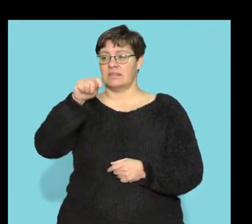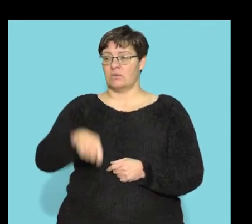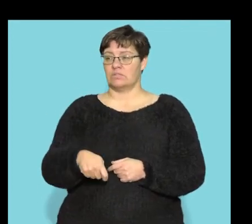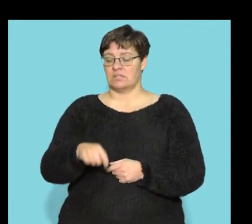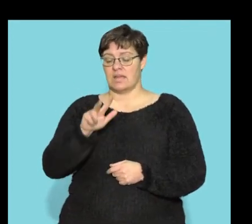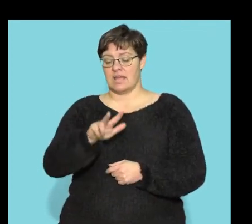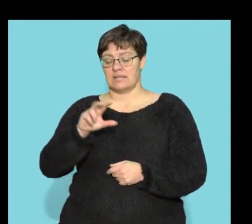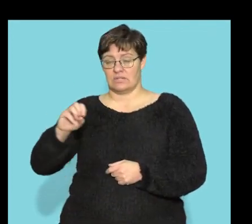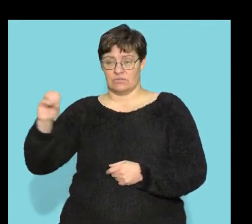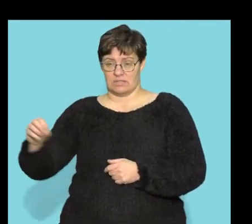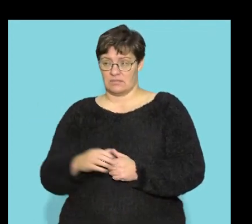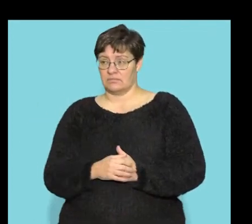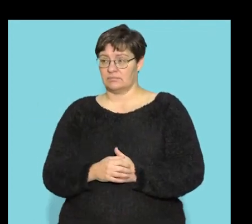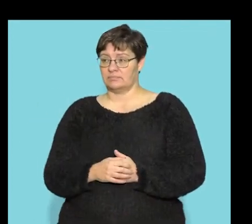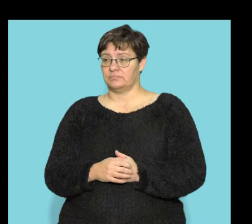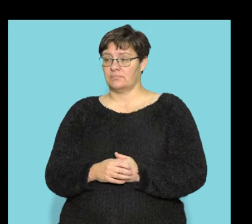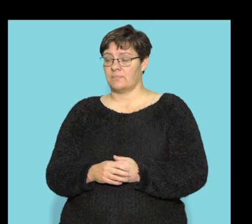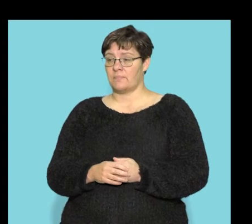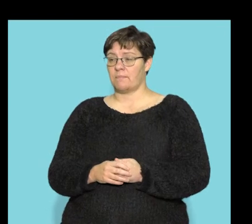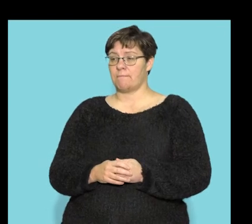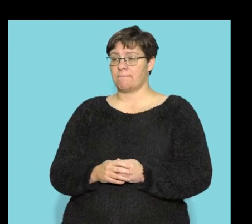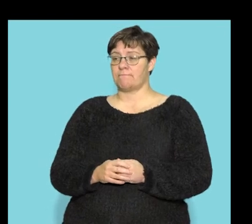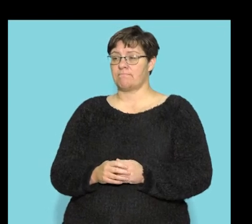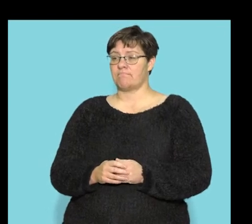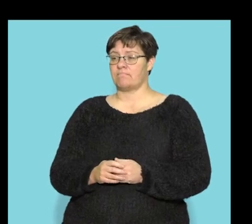9,800. Okay, now remember, these are two